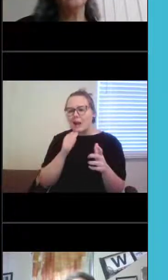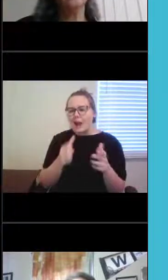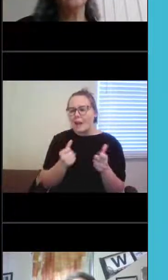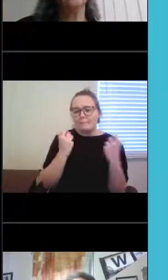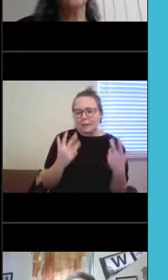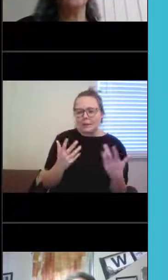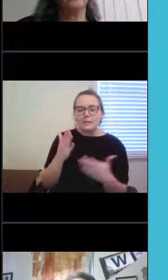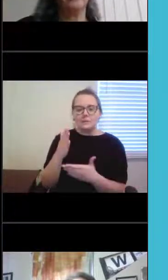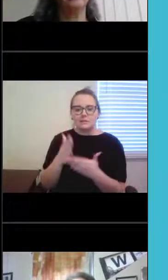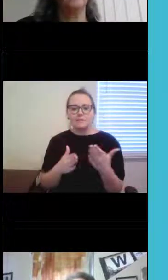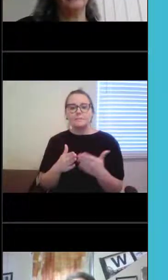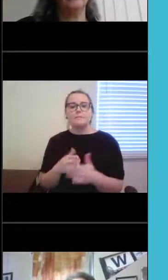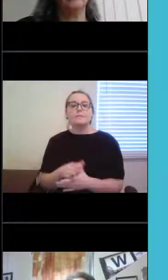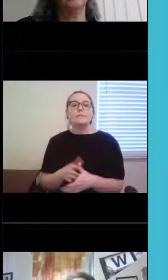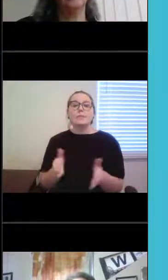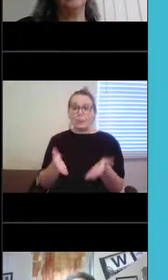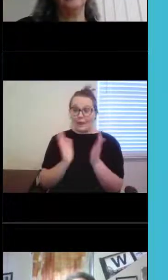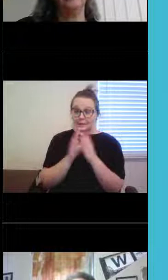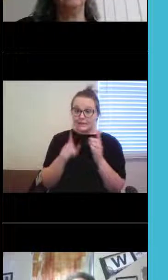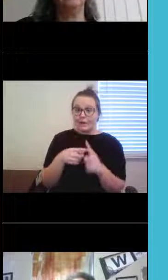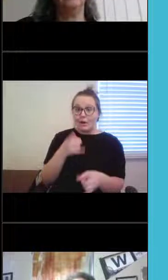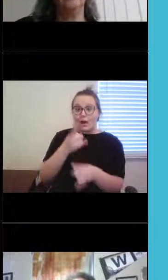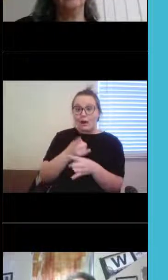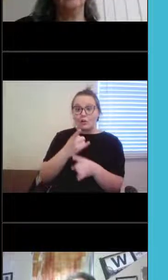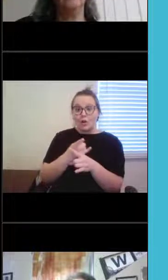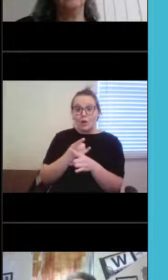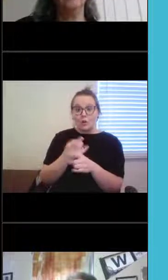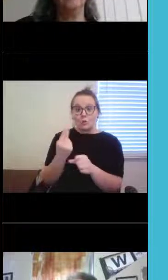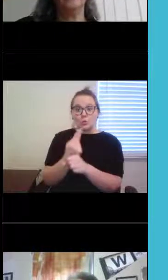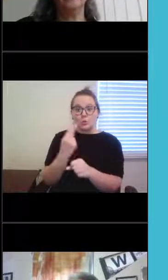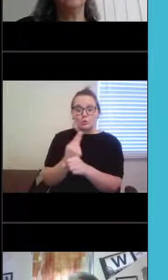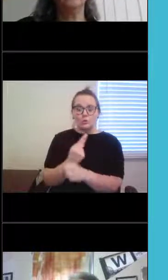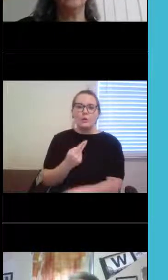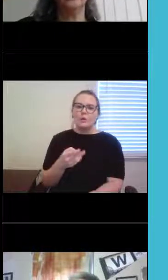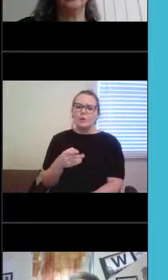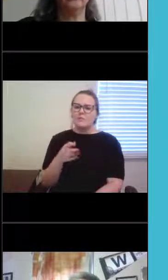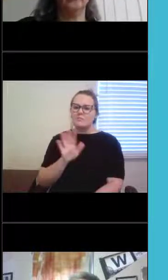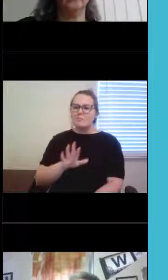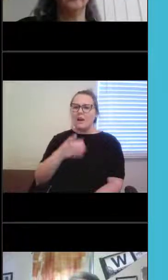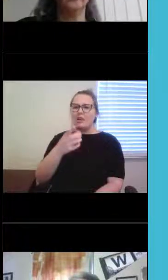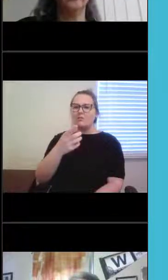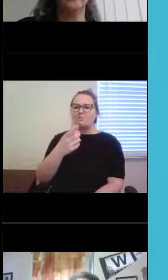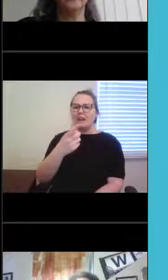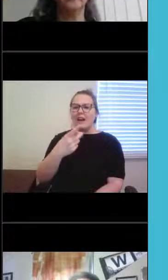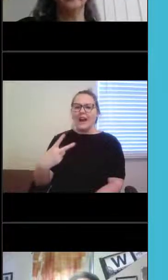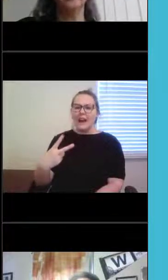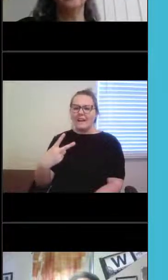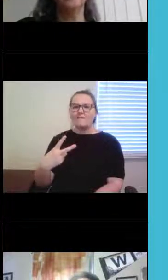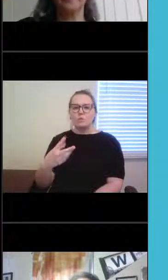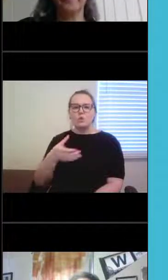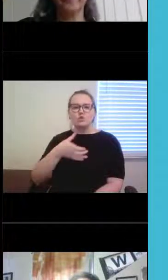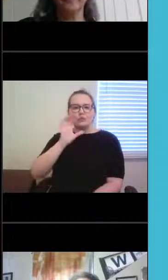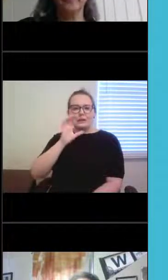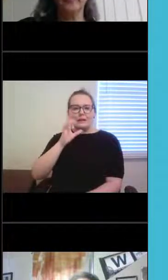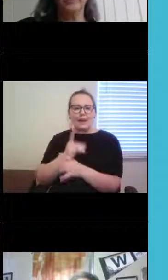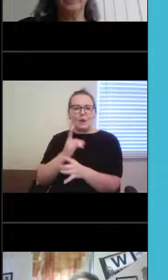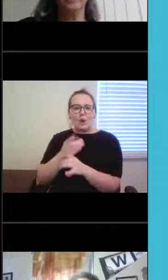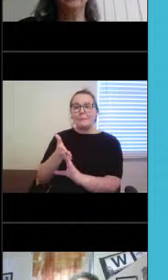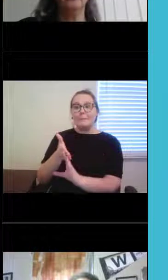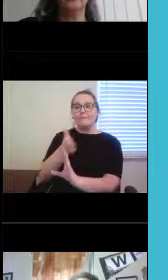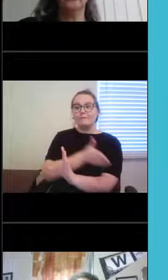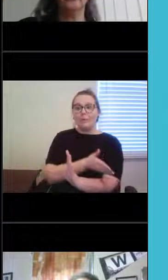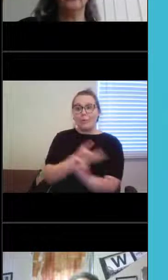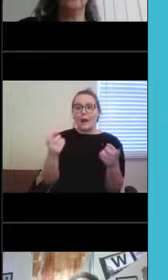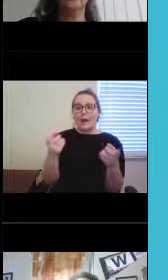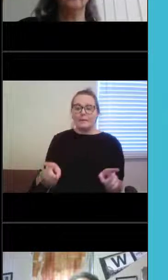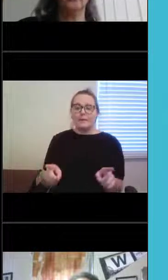Also alcohol use we asked about, and we found about half were drinking alcohol before the experience,